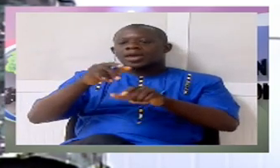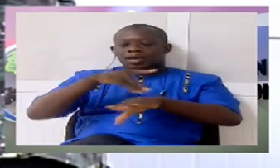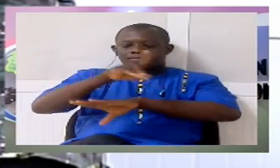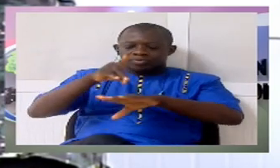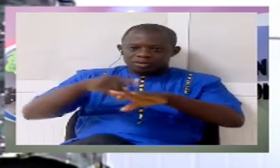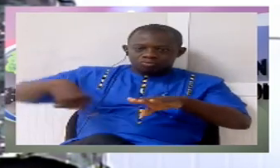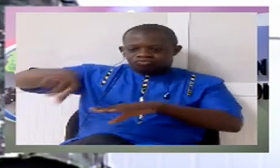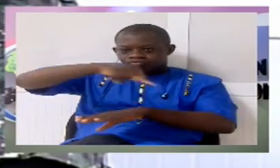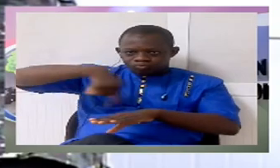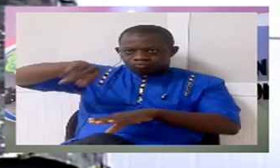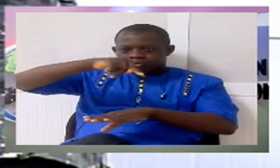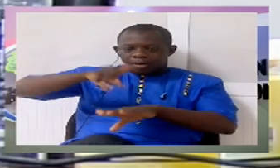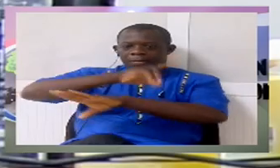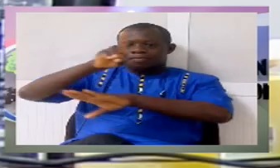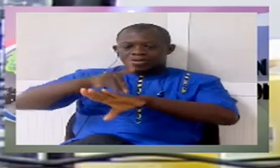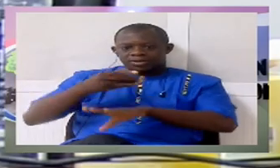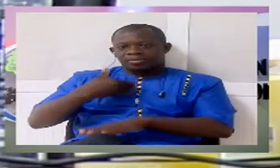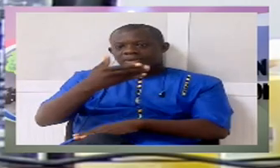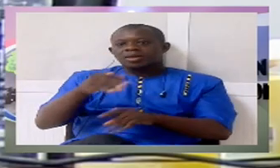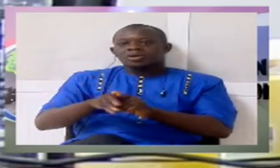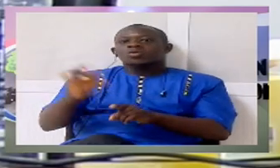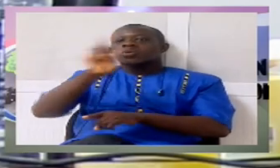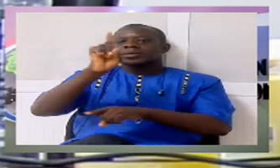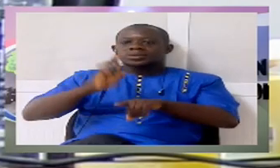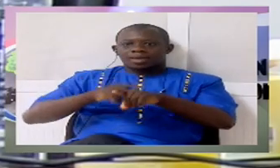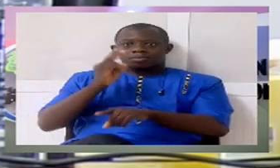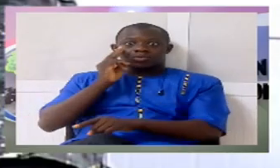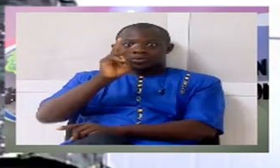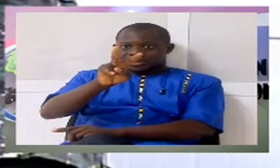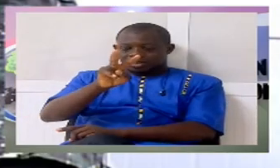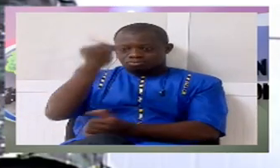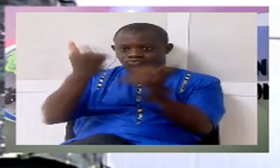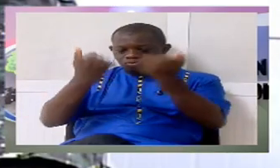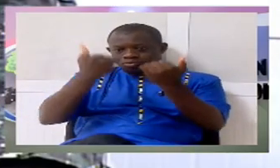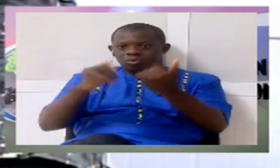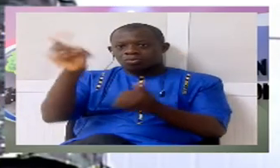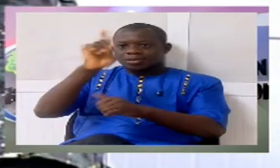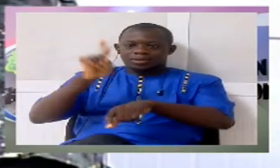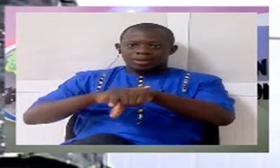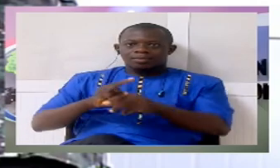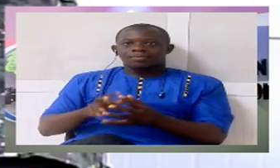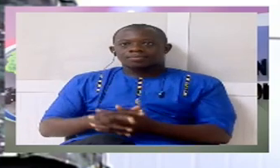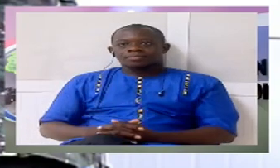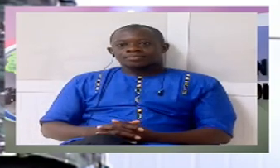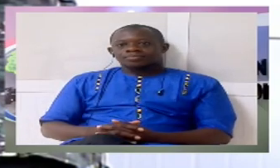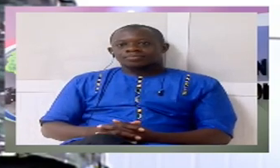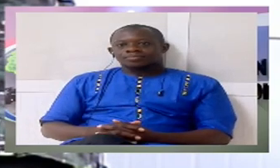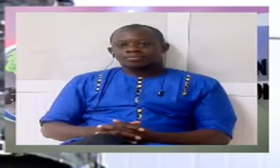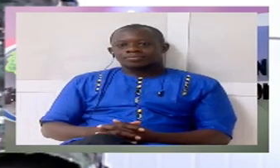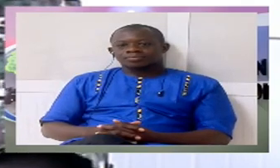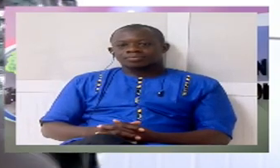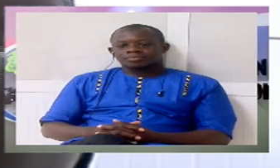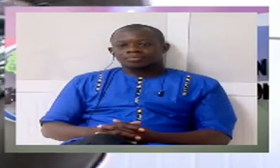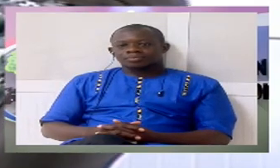Heading towards the turntable. At what point did you see the vehicle? Ban waxtu nga gis moto bi?